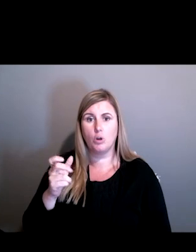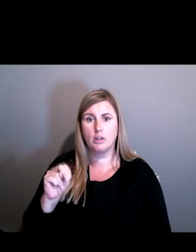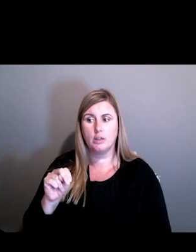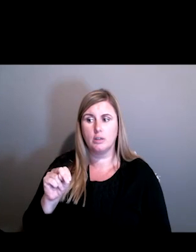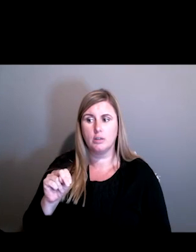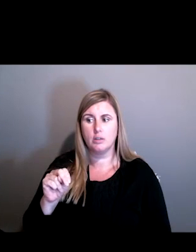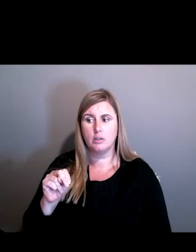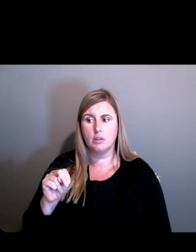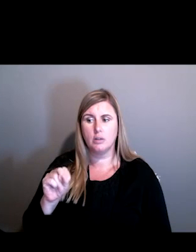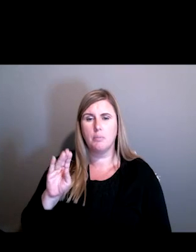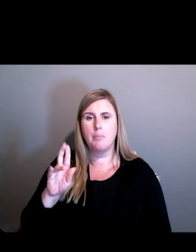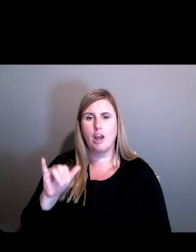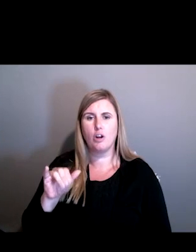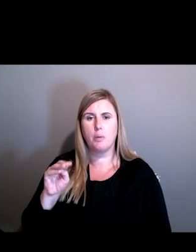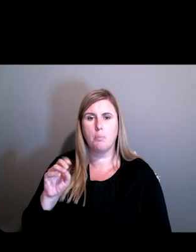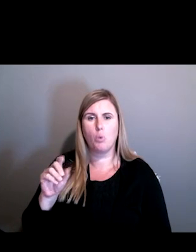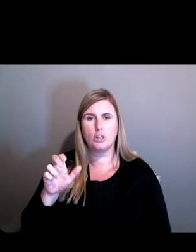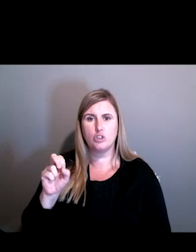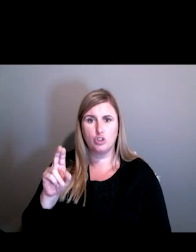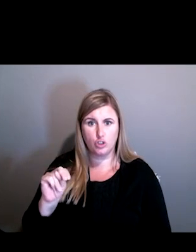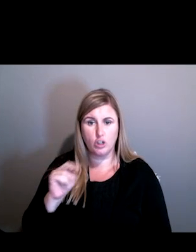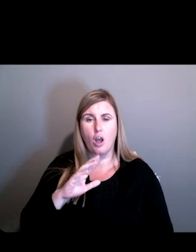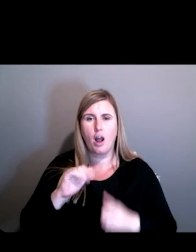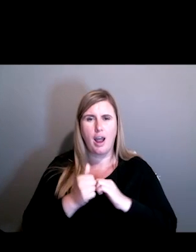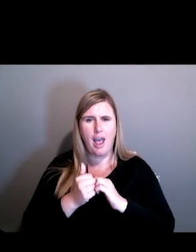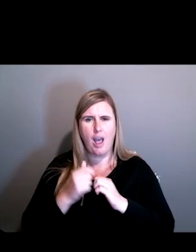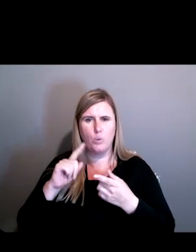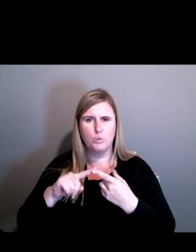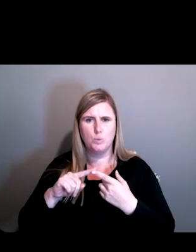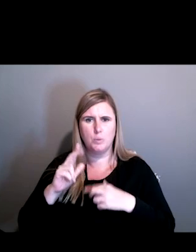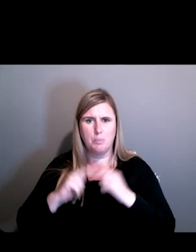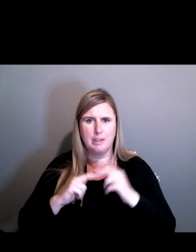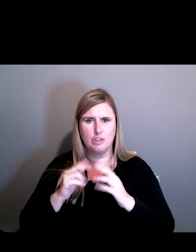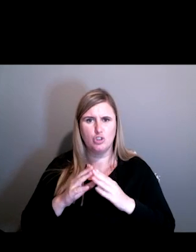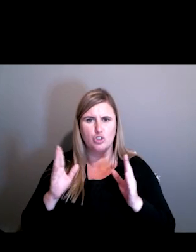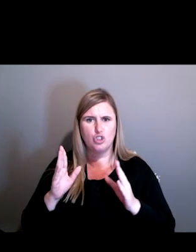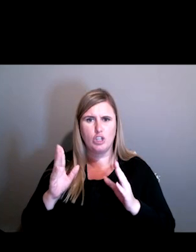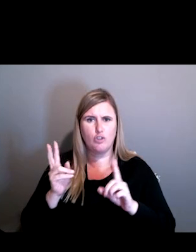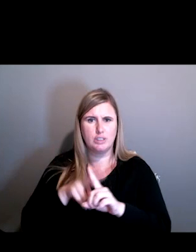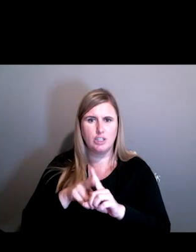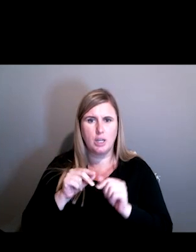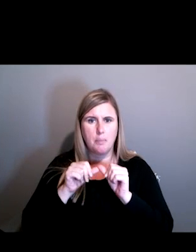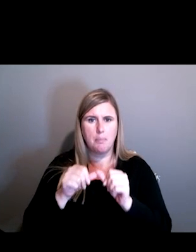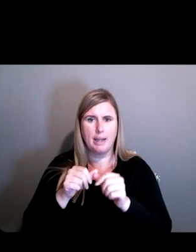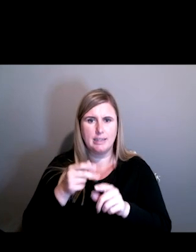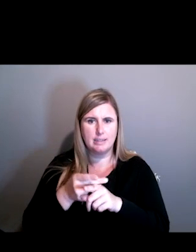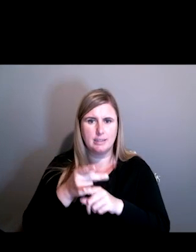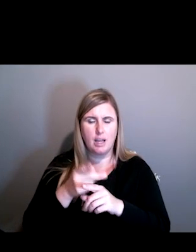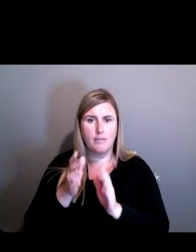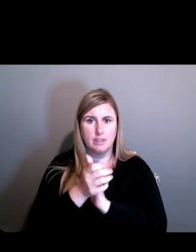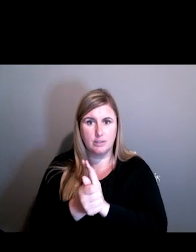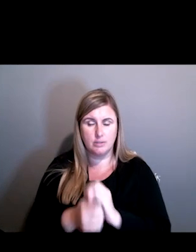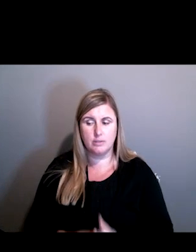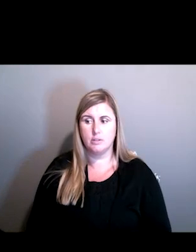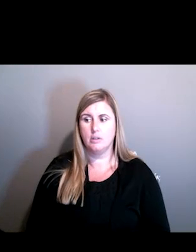Dr. Morgenstern, Barry Morgenstern, on how to build in generalization and maintenance